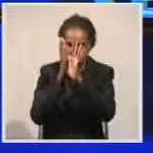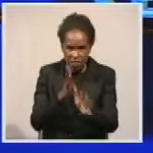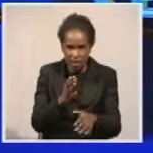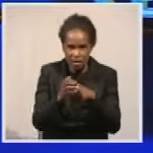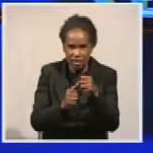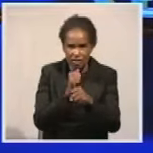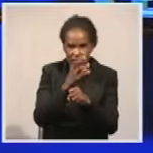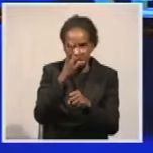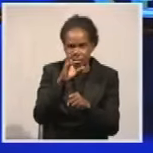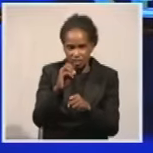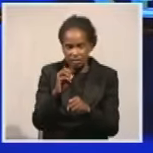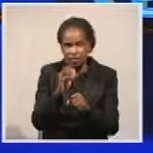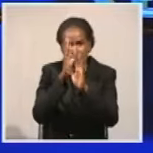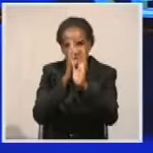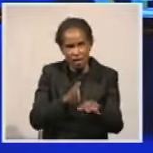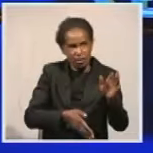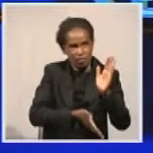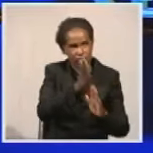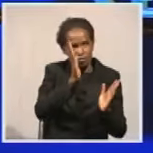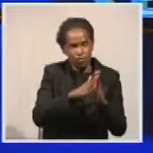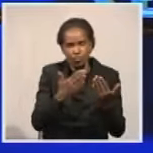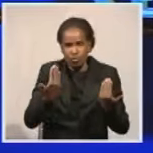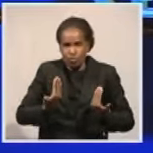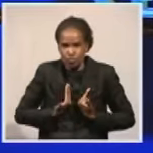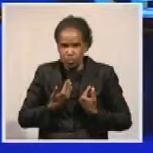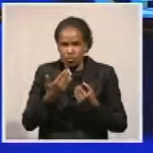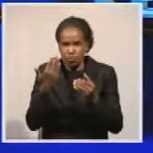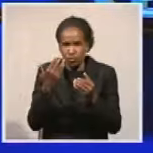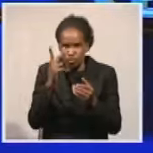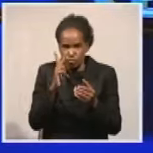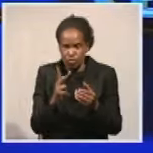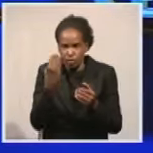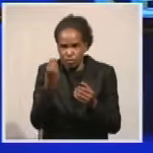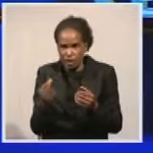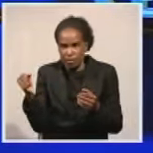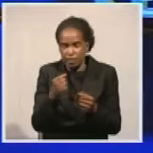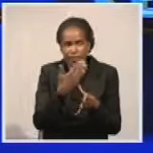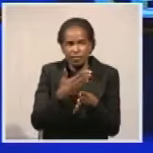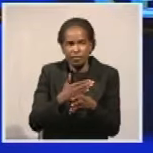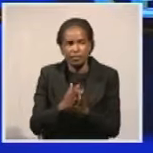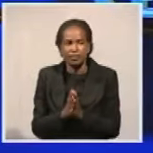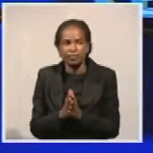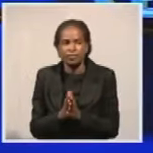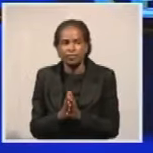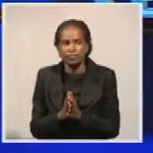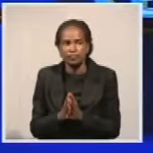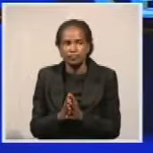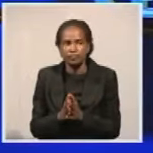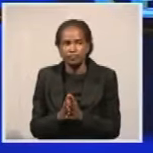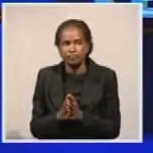by the incoming. And the positions did not become less.